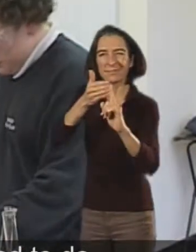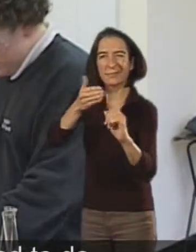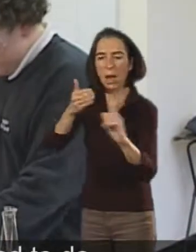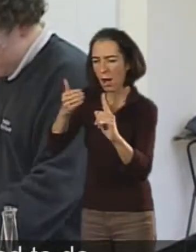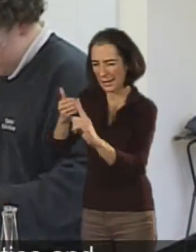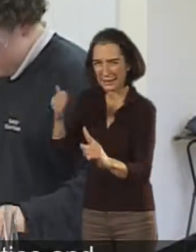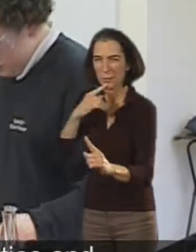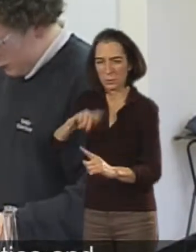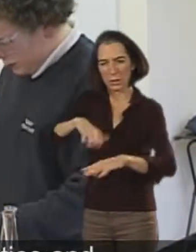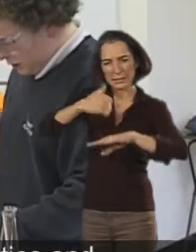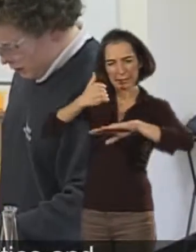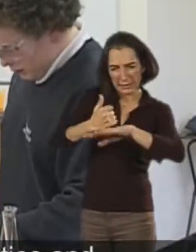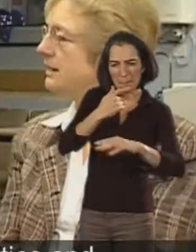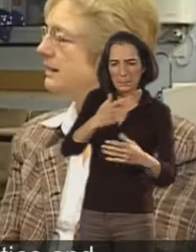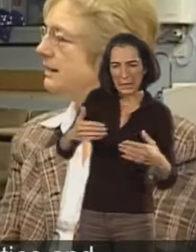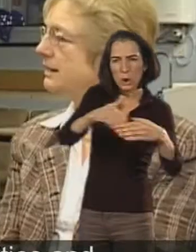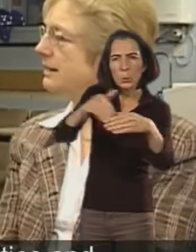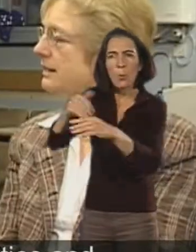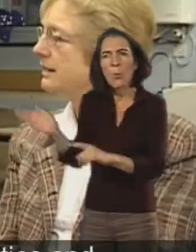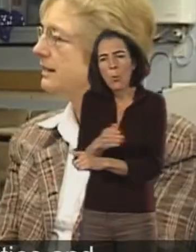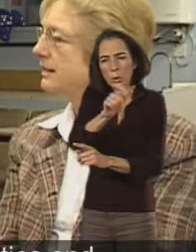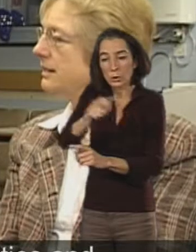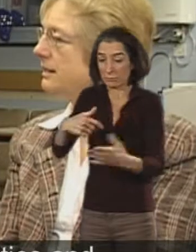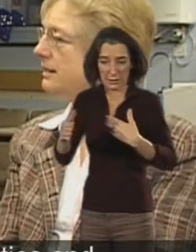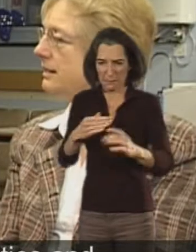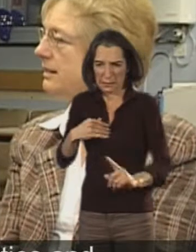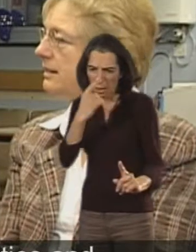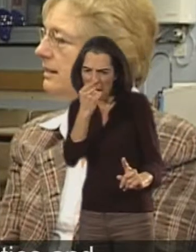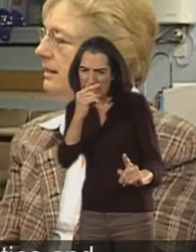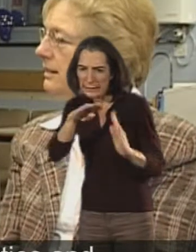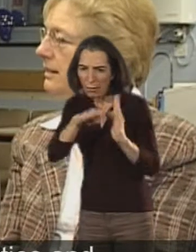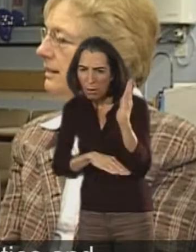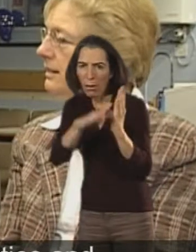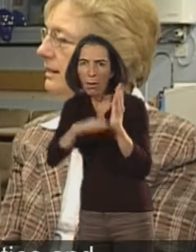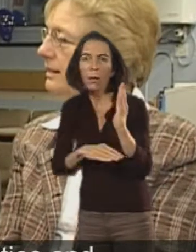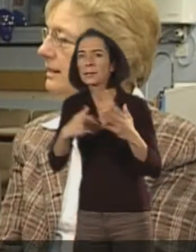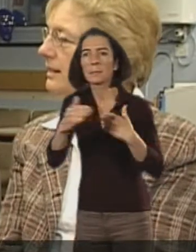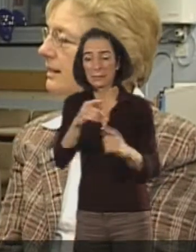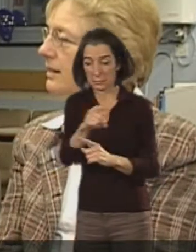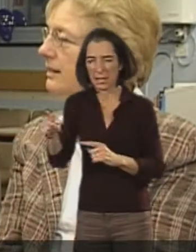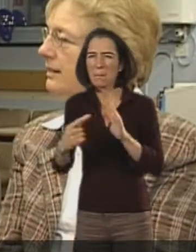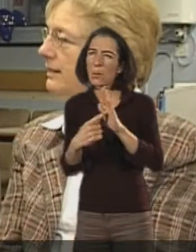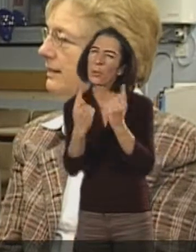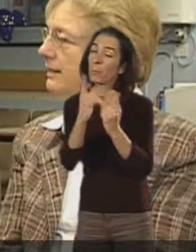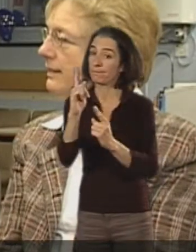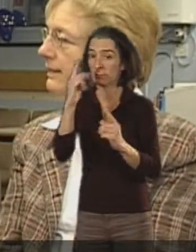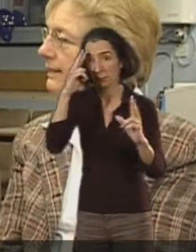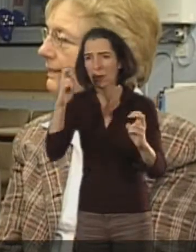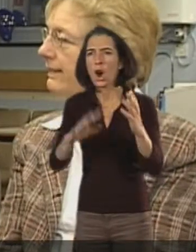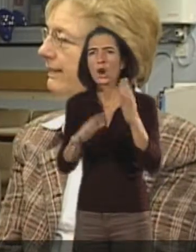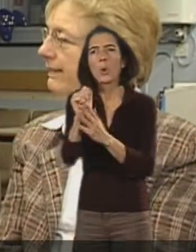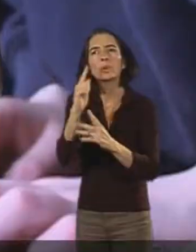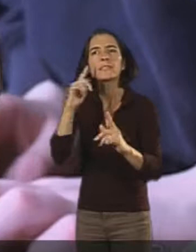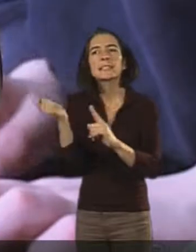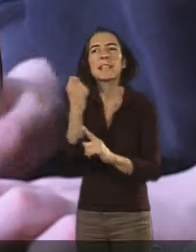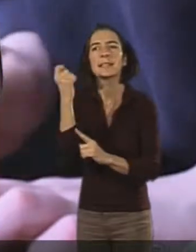is to include all students, no matter what their ability is. And the important thing that we're trying to create is a culture of success